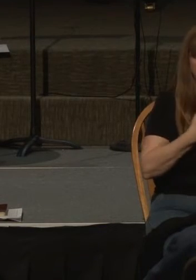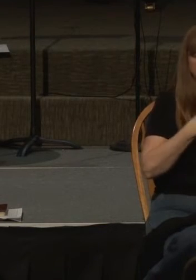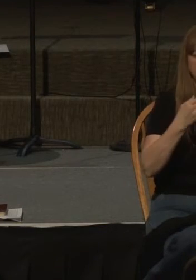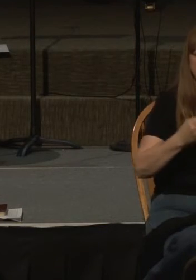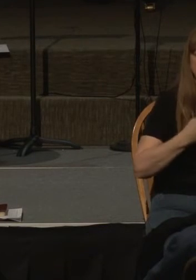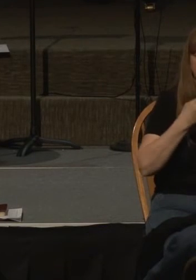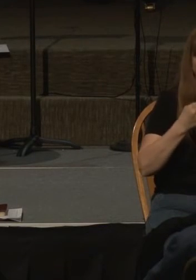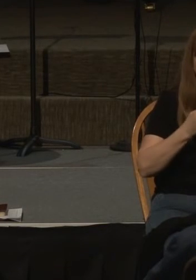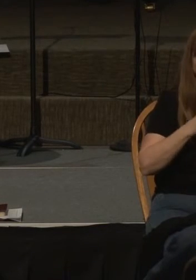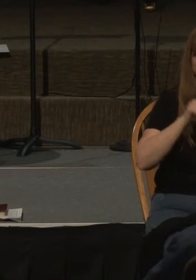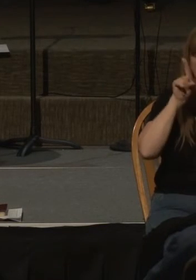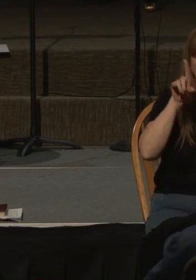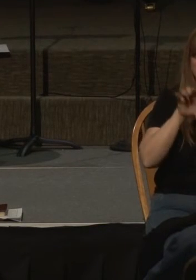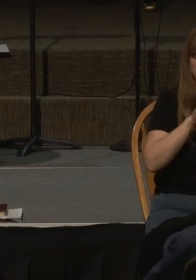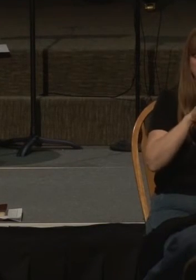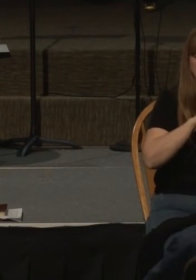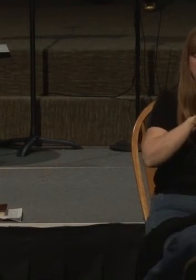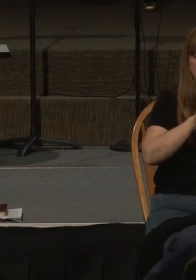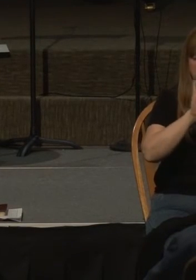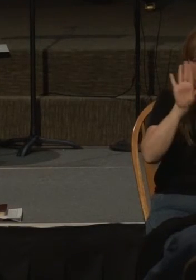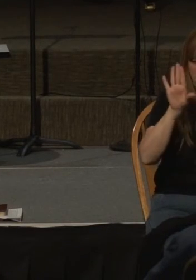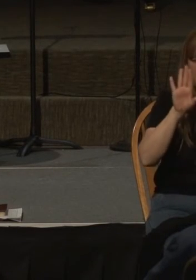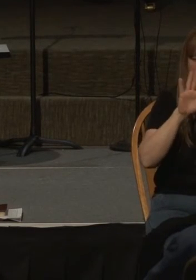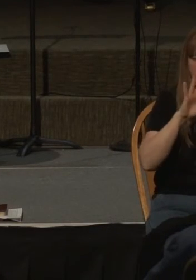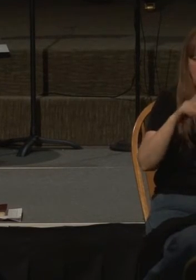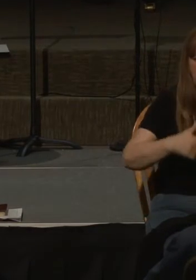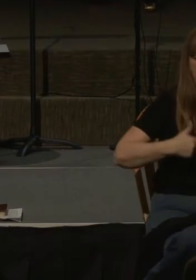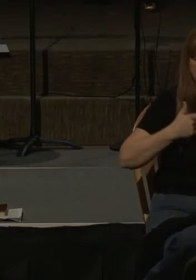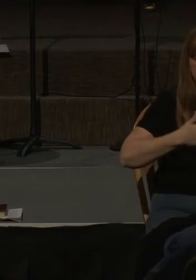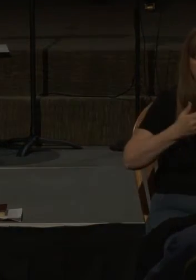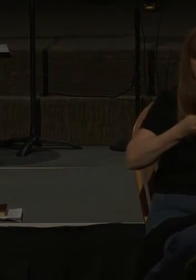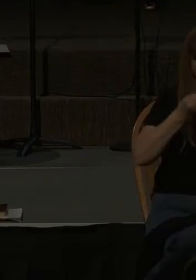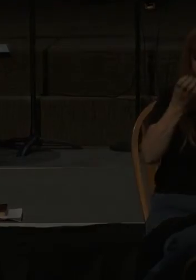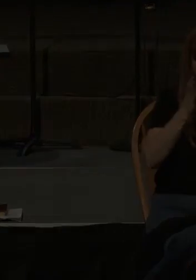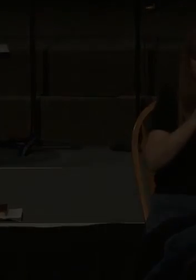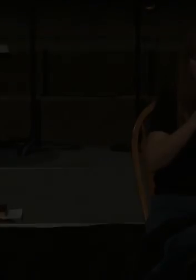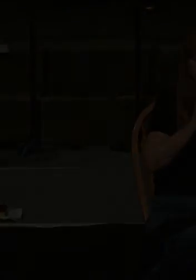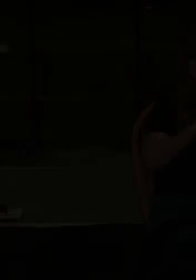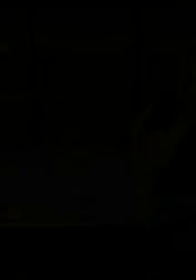I offer this prayer to you in Jesus' name. Amen.